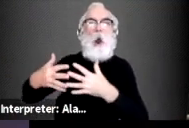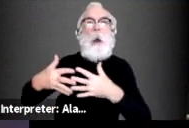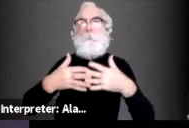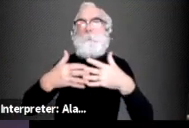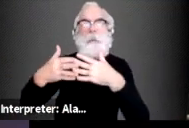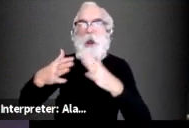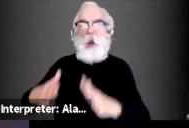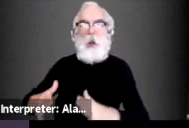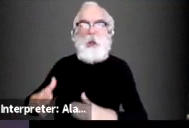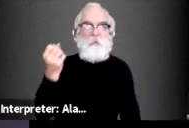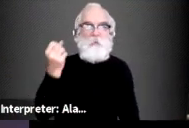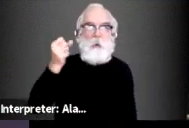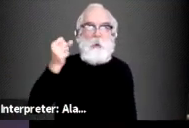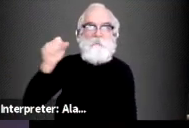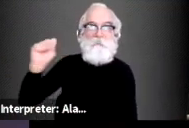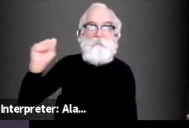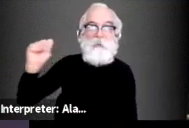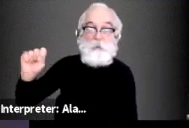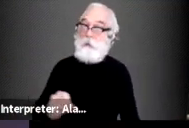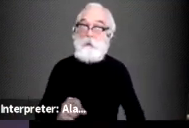Britain.